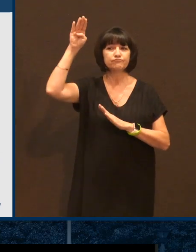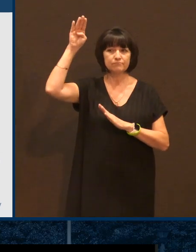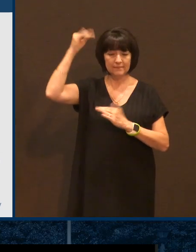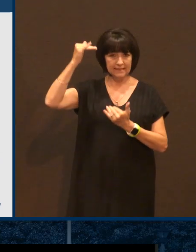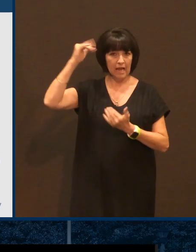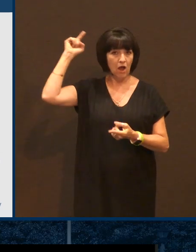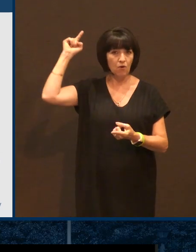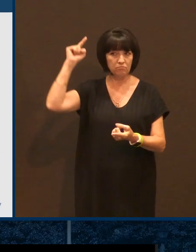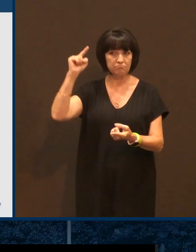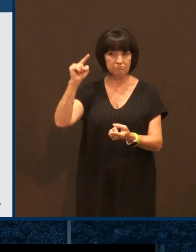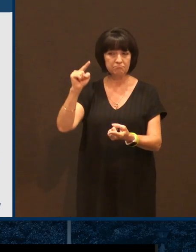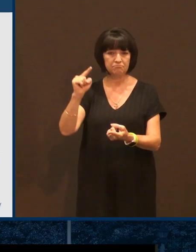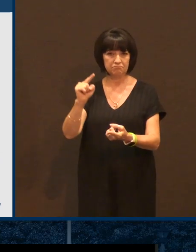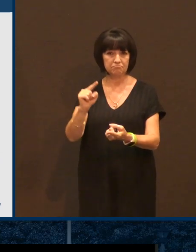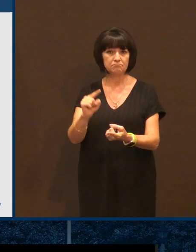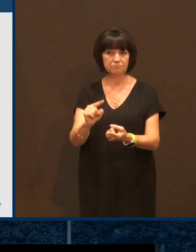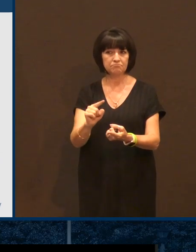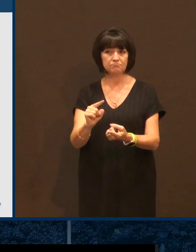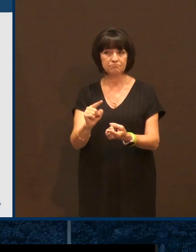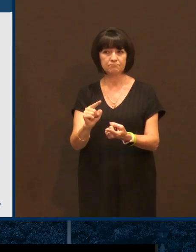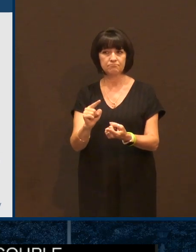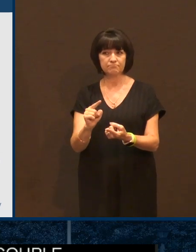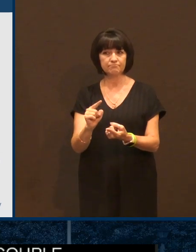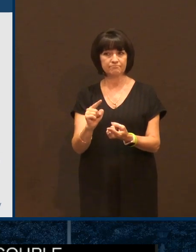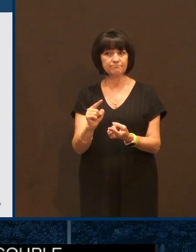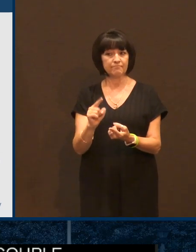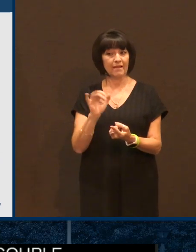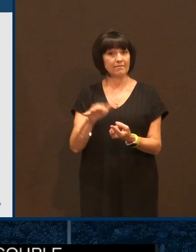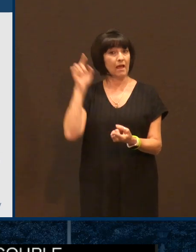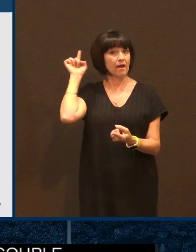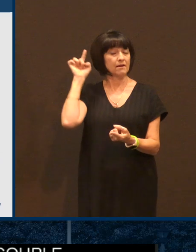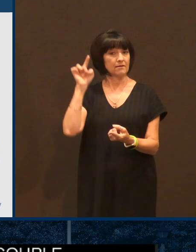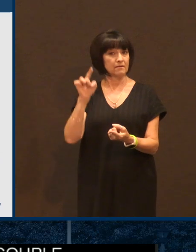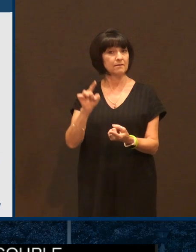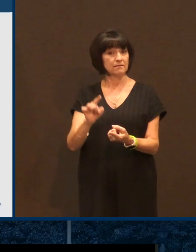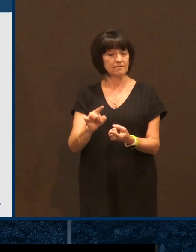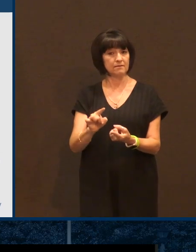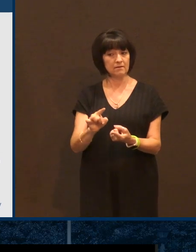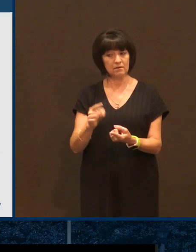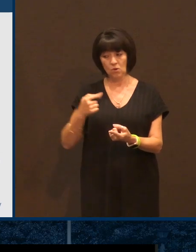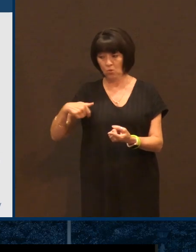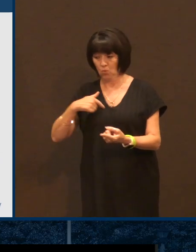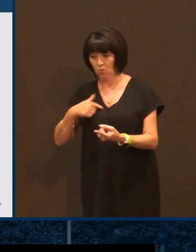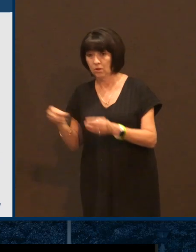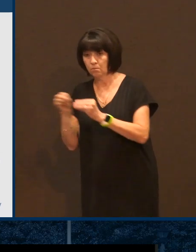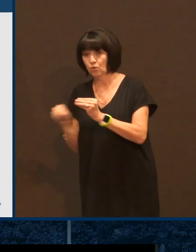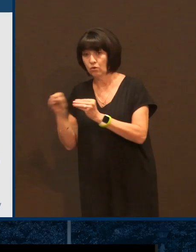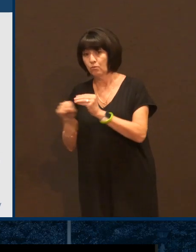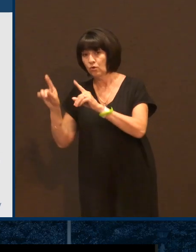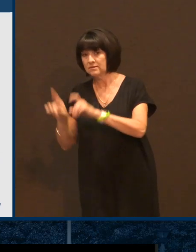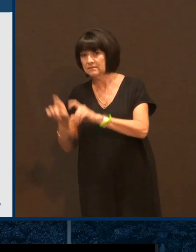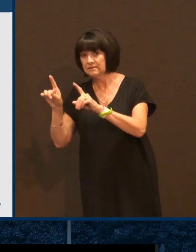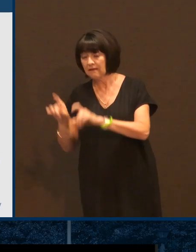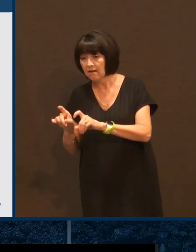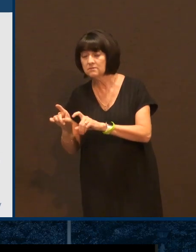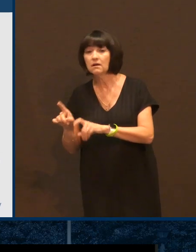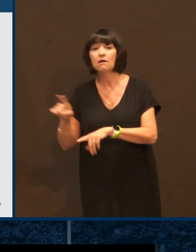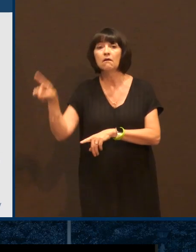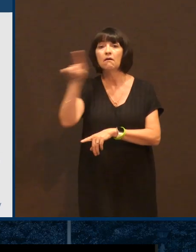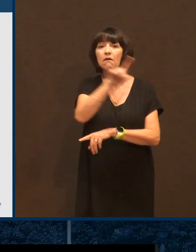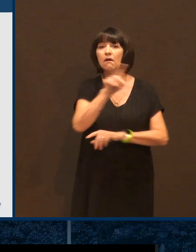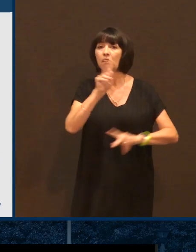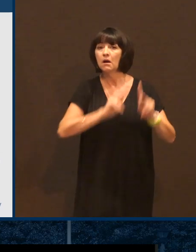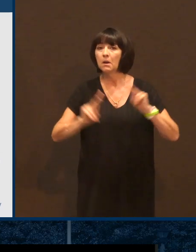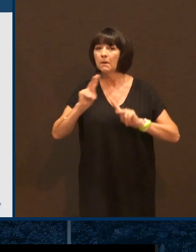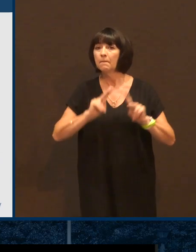lagging indicators. Then we had the nice decline as we increased testing and people started wearing masks. We shut